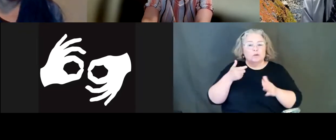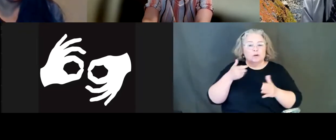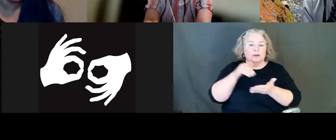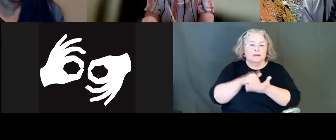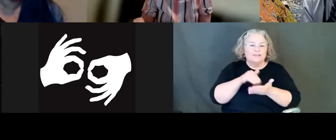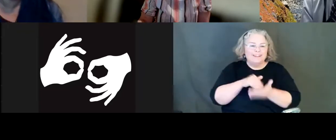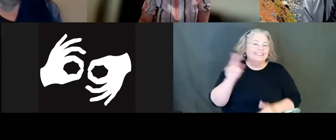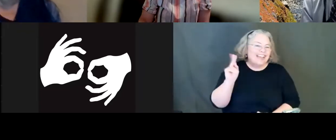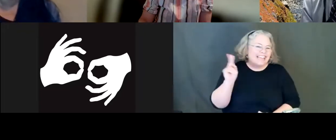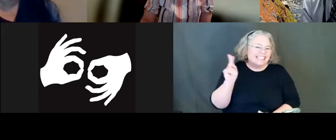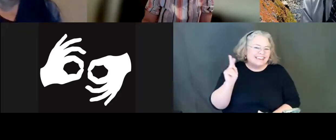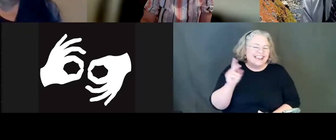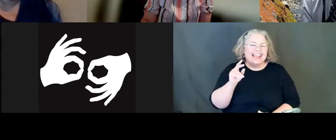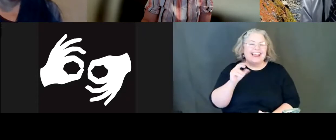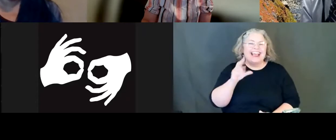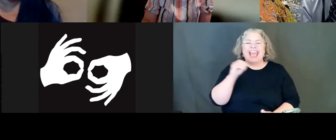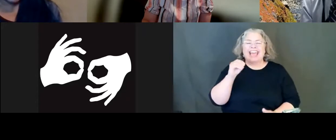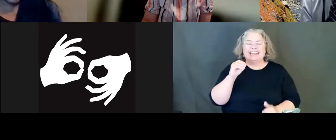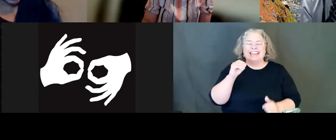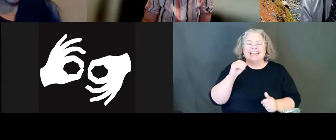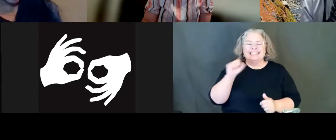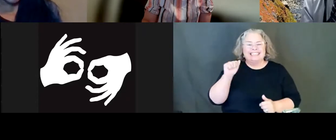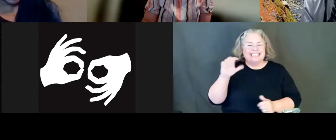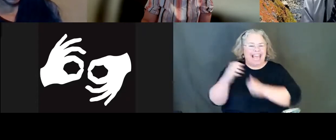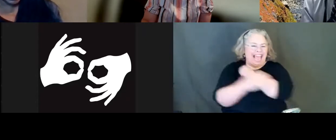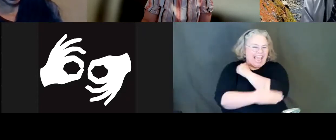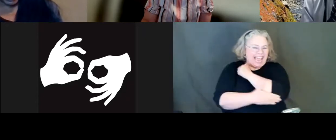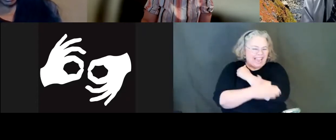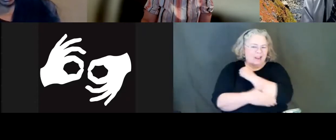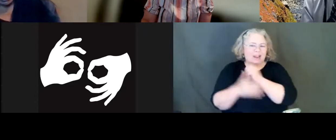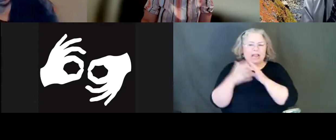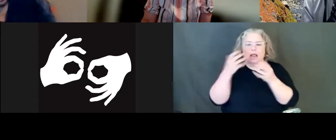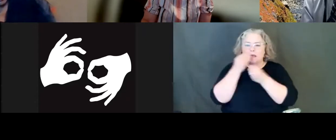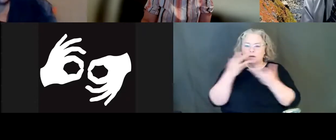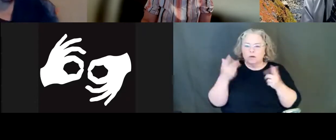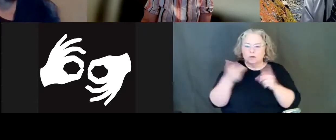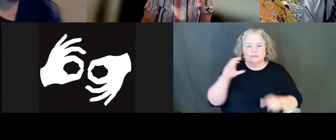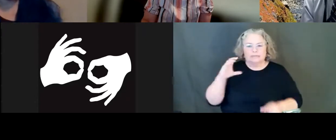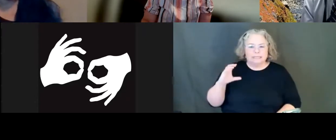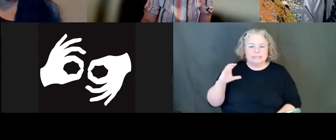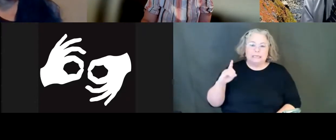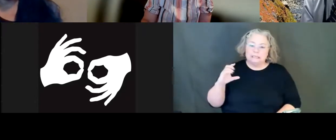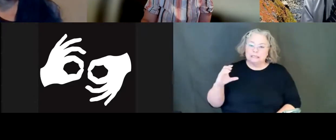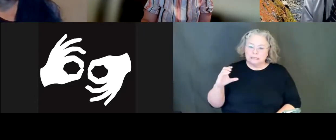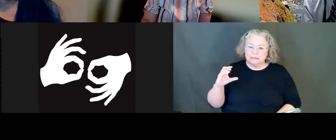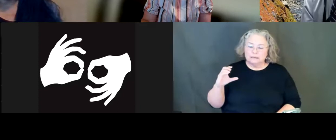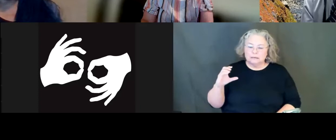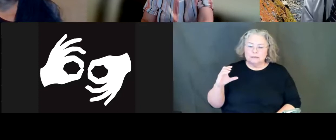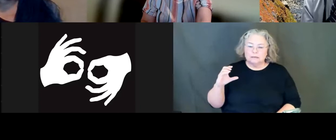Kasirye in Sacramento County. I get a lot of information from CDC.